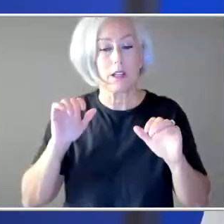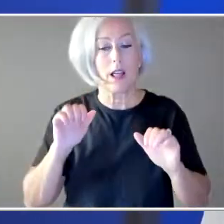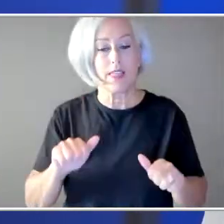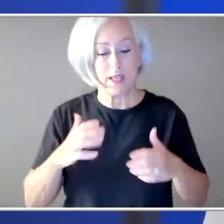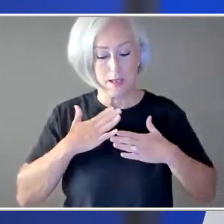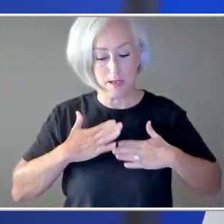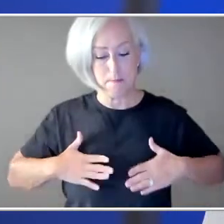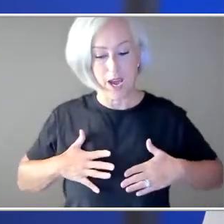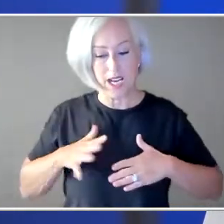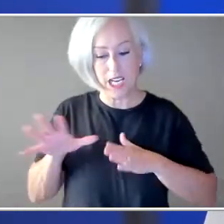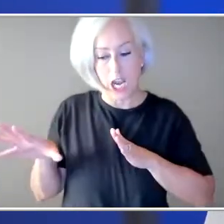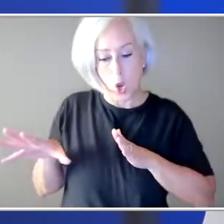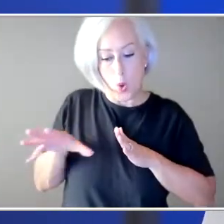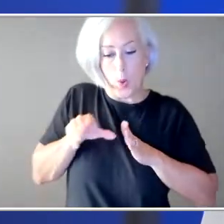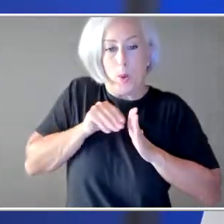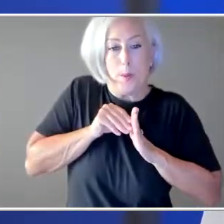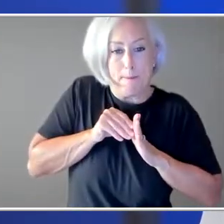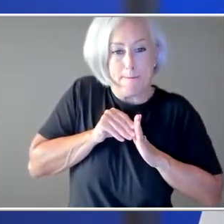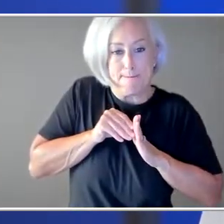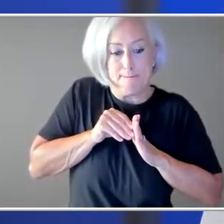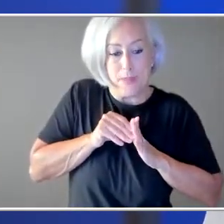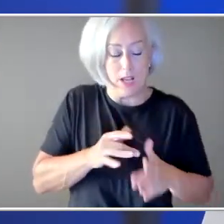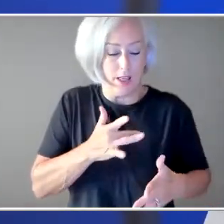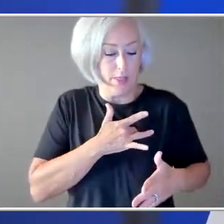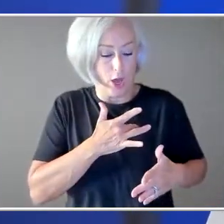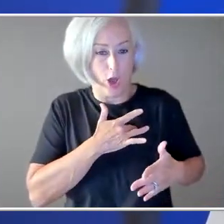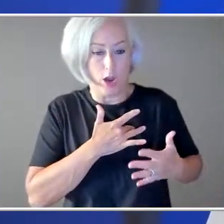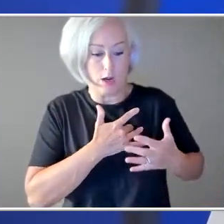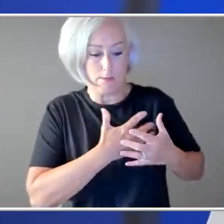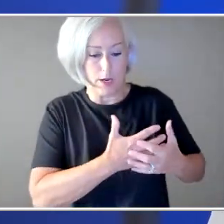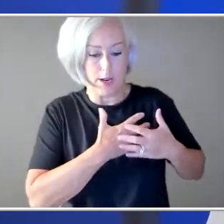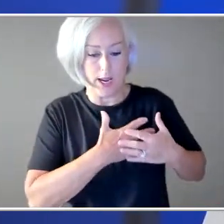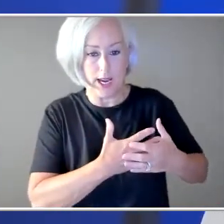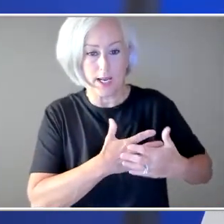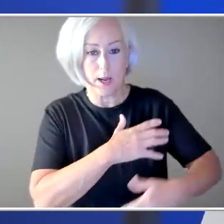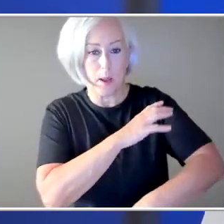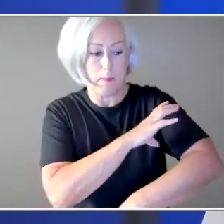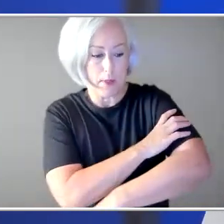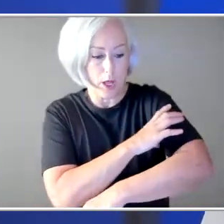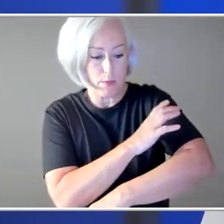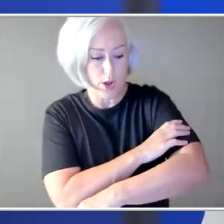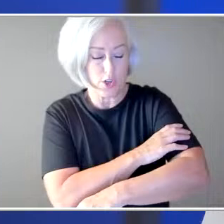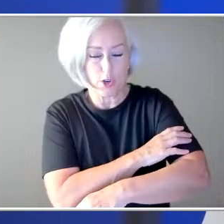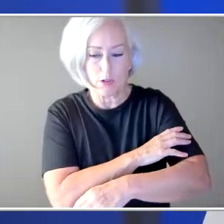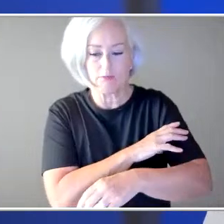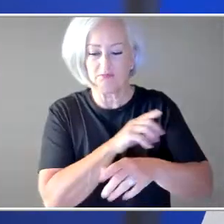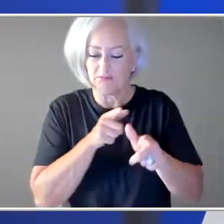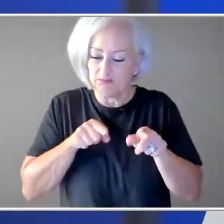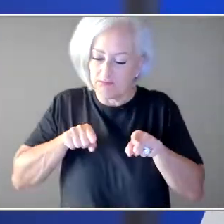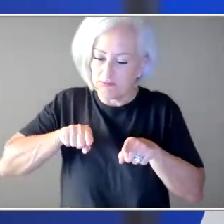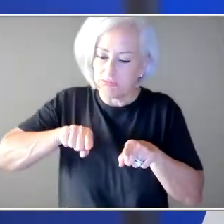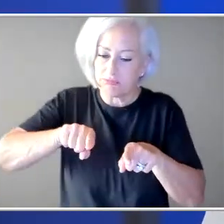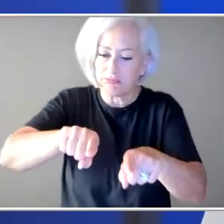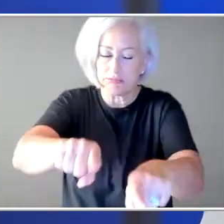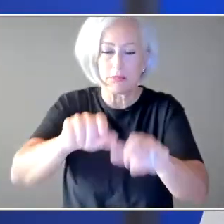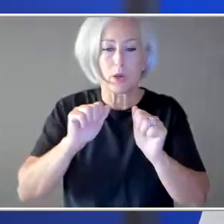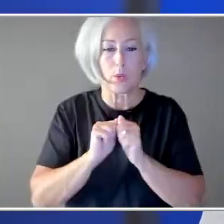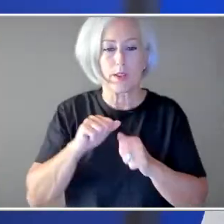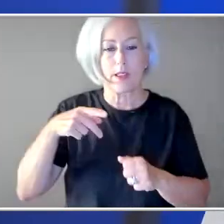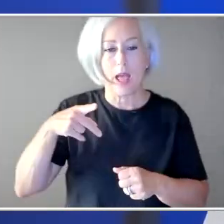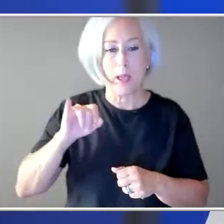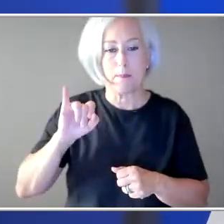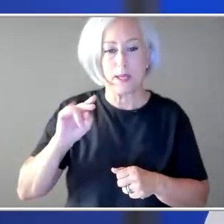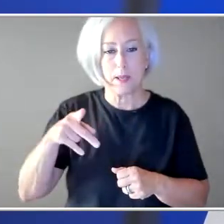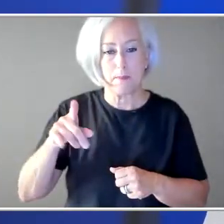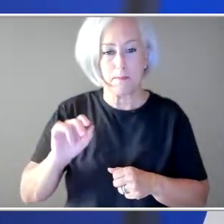the changes in heart rate and blood pressure were very similar to EpiPens. And for the children that were of the same